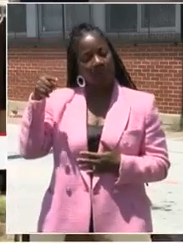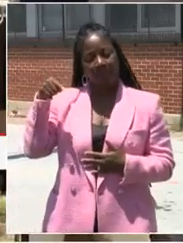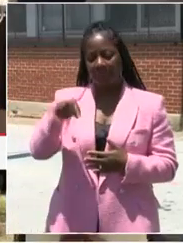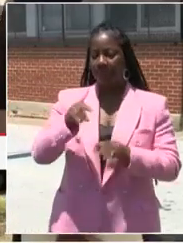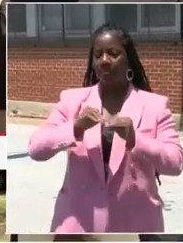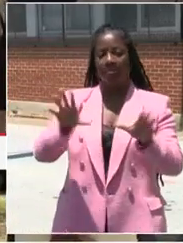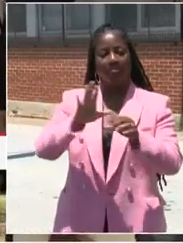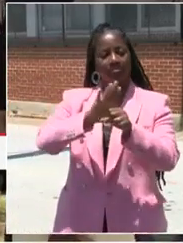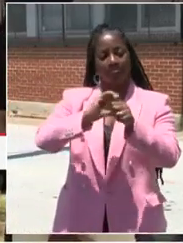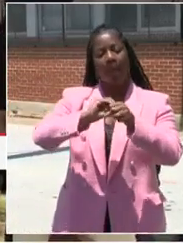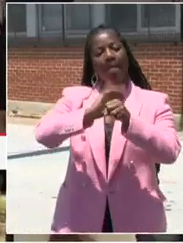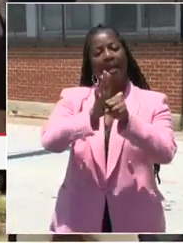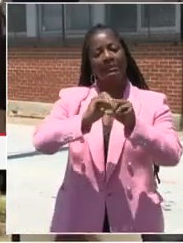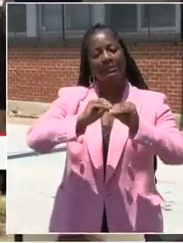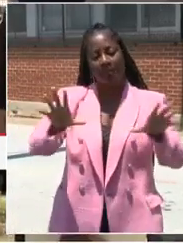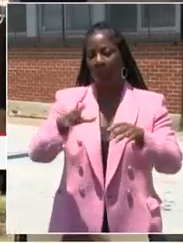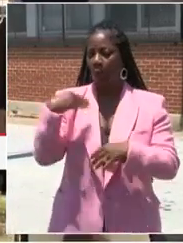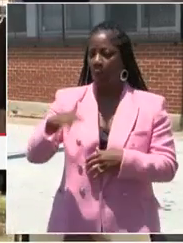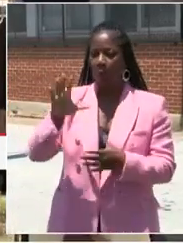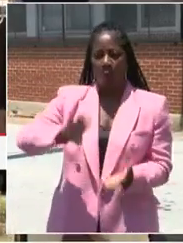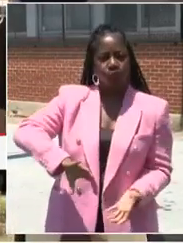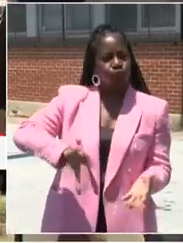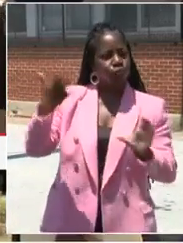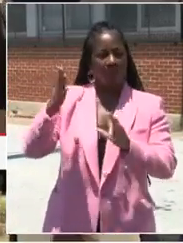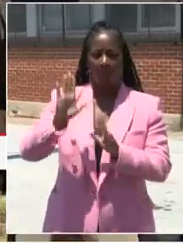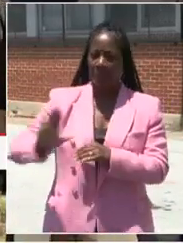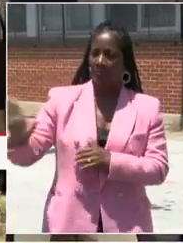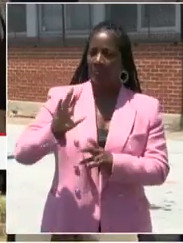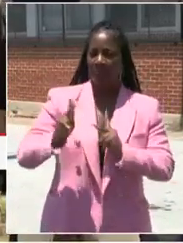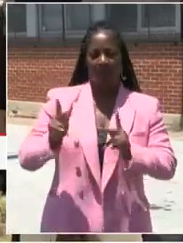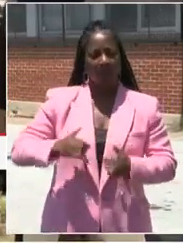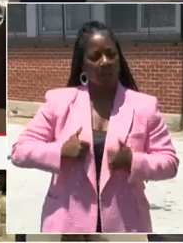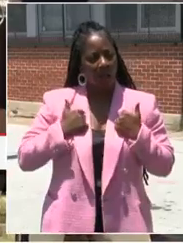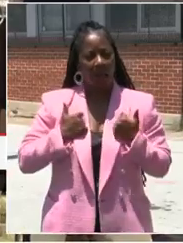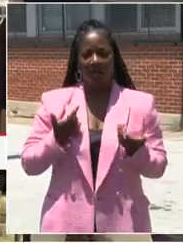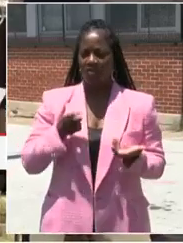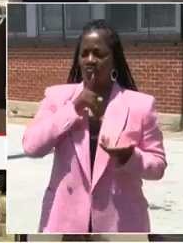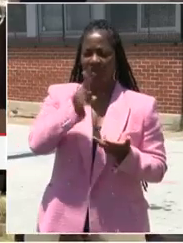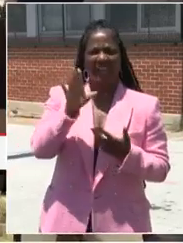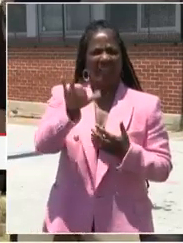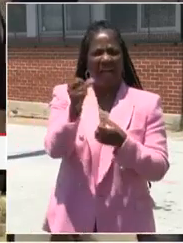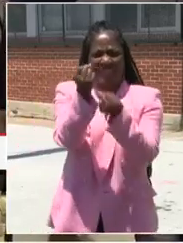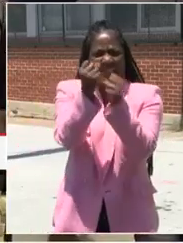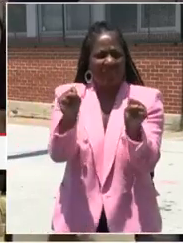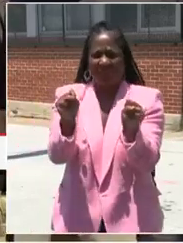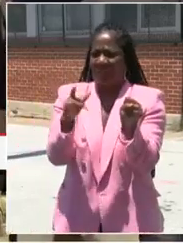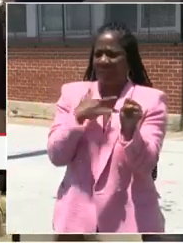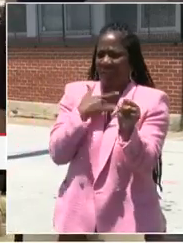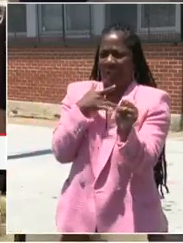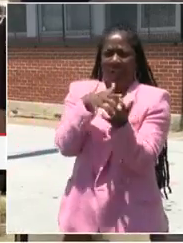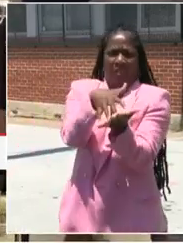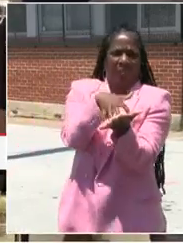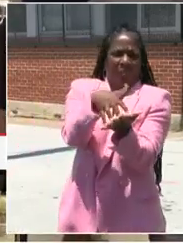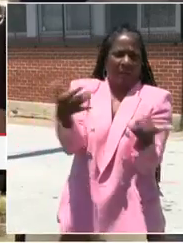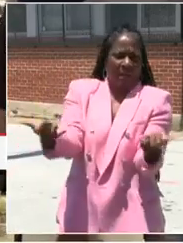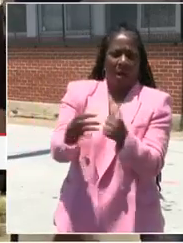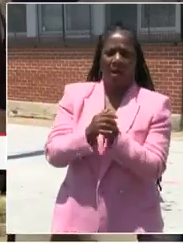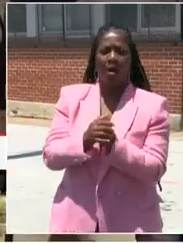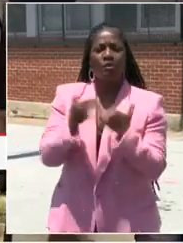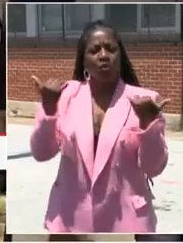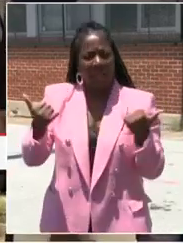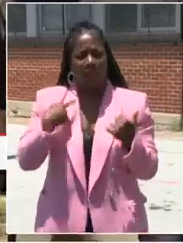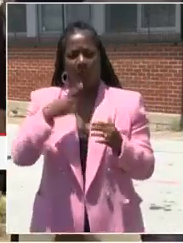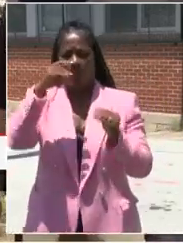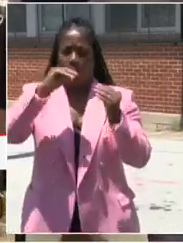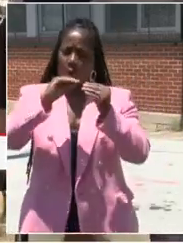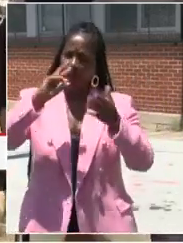the lives of our young people and the safety net that has kept them safe. And we are all being very intentional about how to build